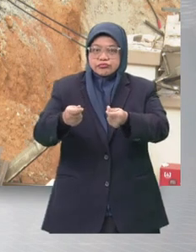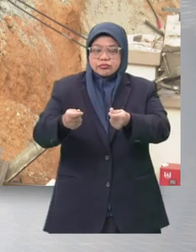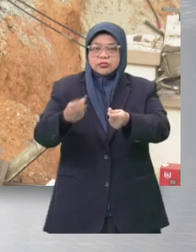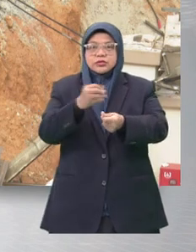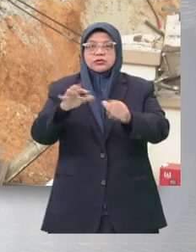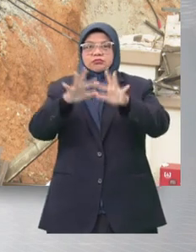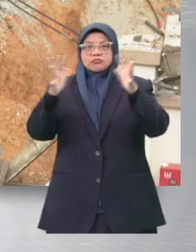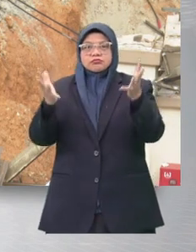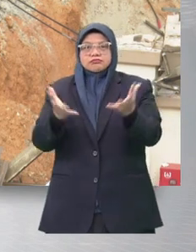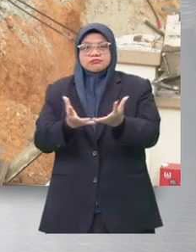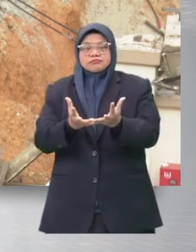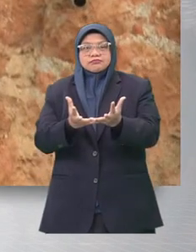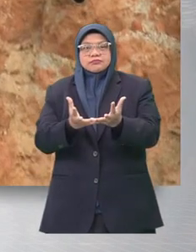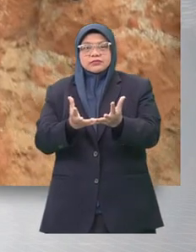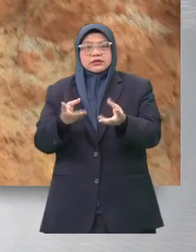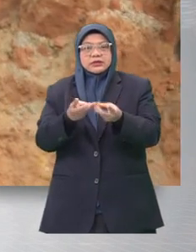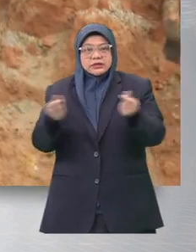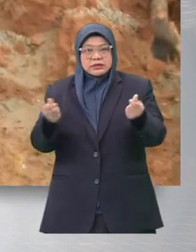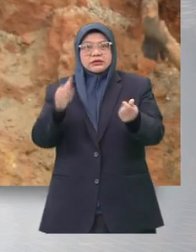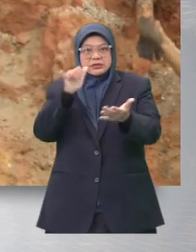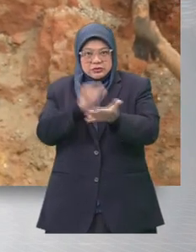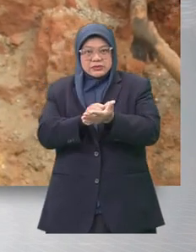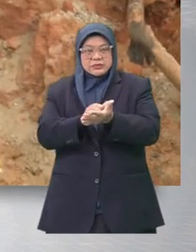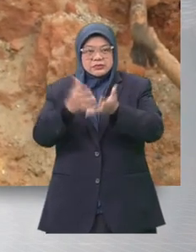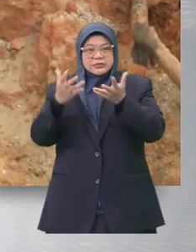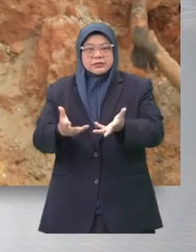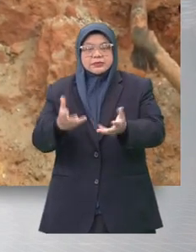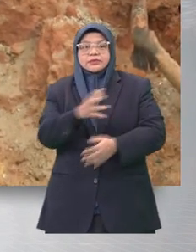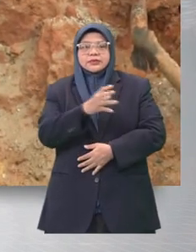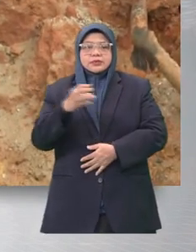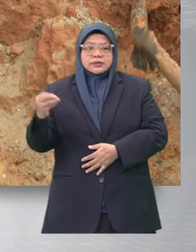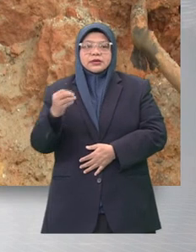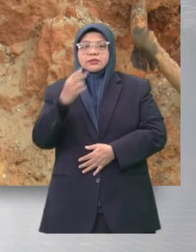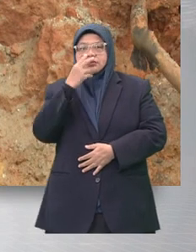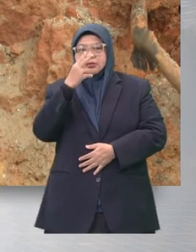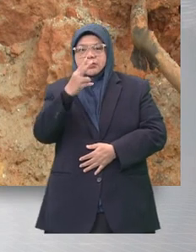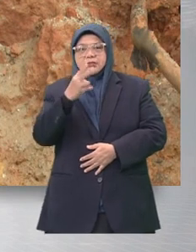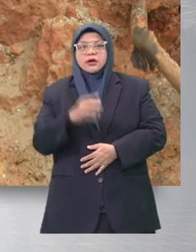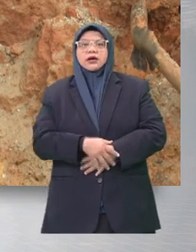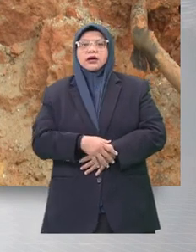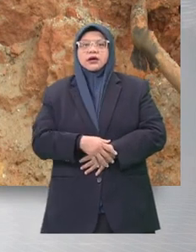so heavy, so then ada boleh nampak on the concrete, you know, the car